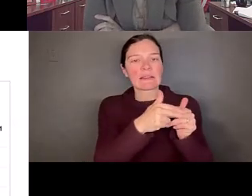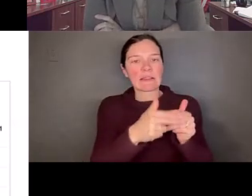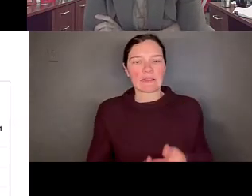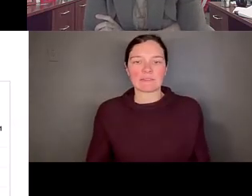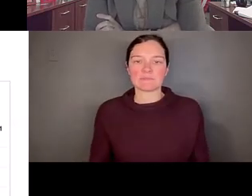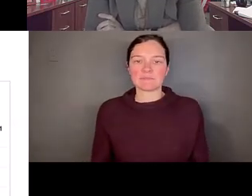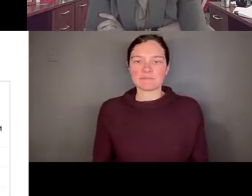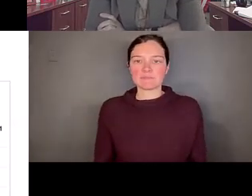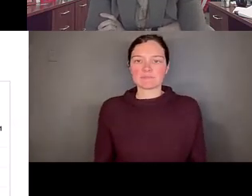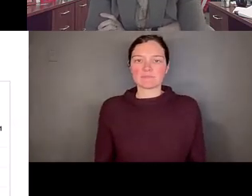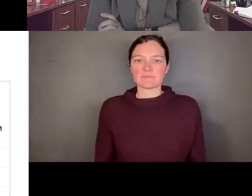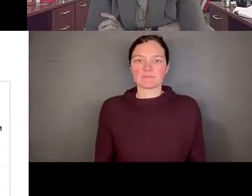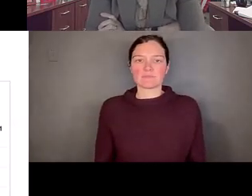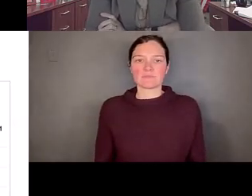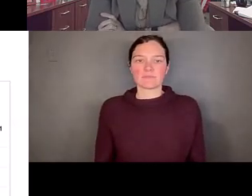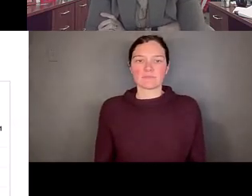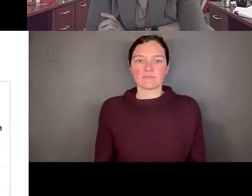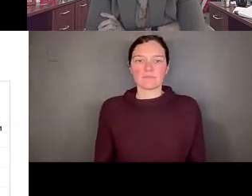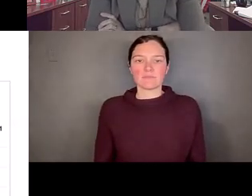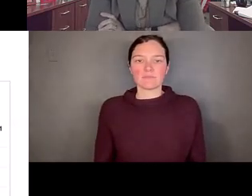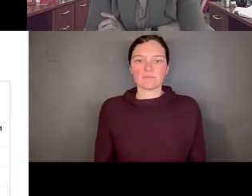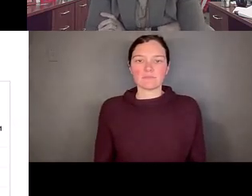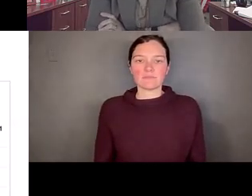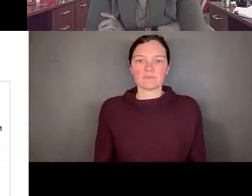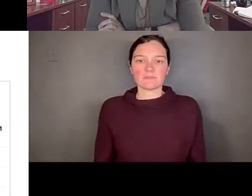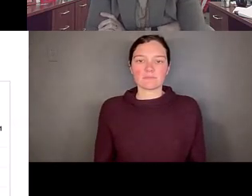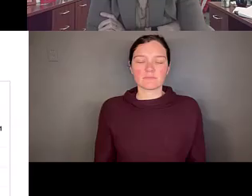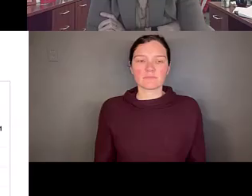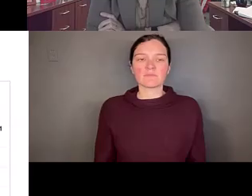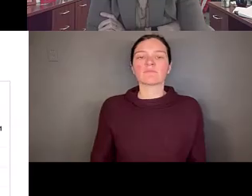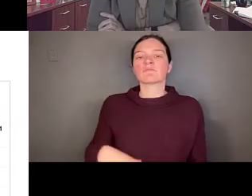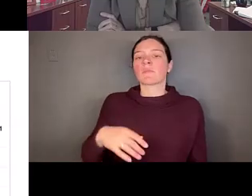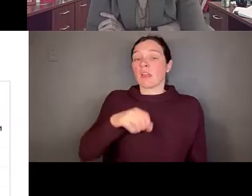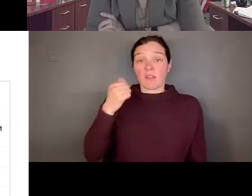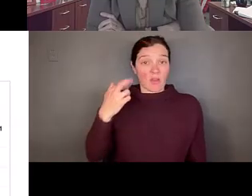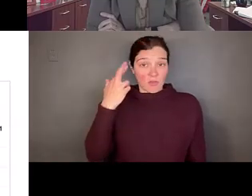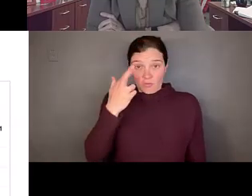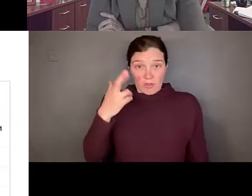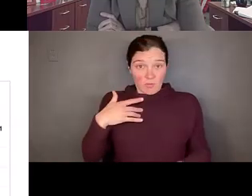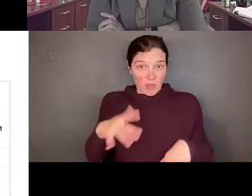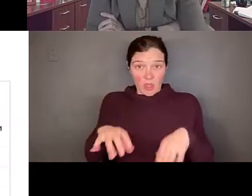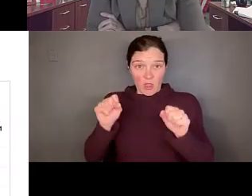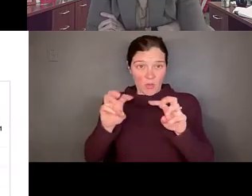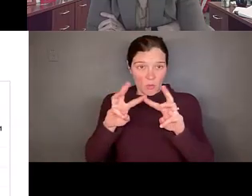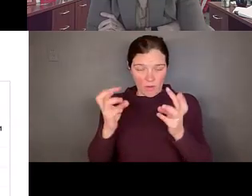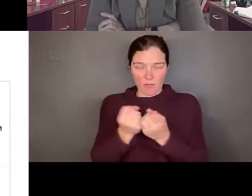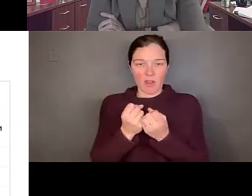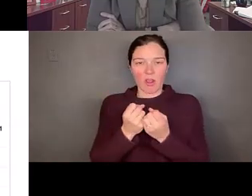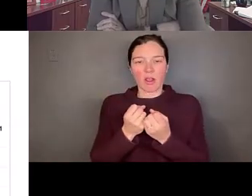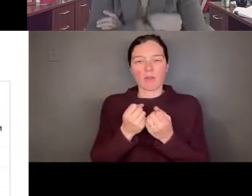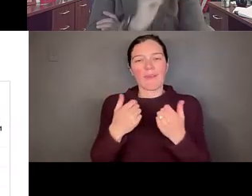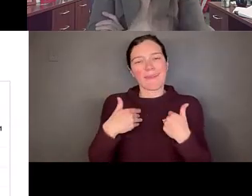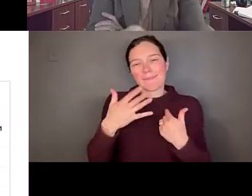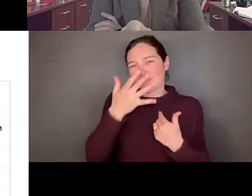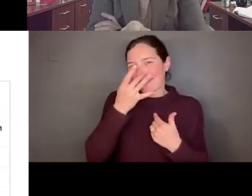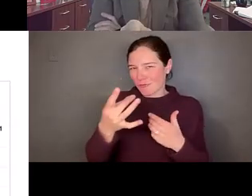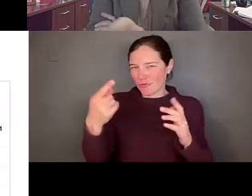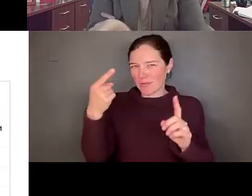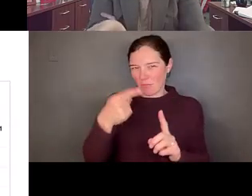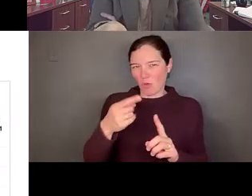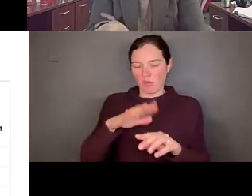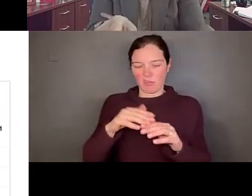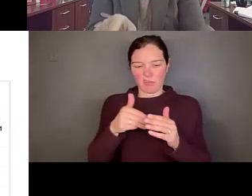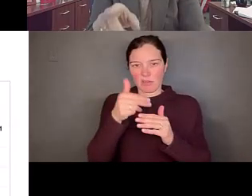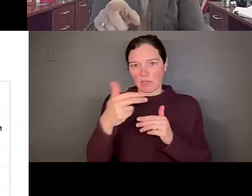Why else do we do these webinars? To show some of the really interesting points, which will be on these next 3 slides.